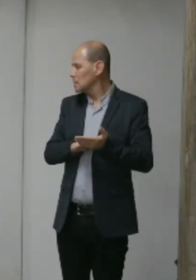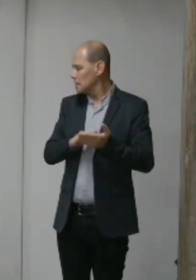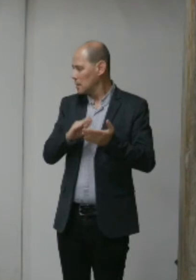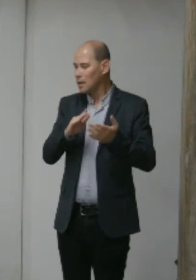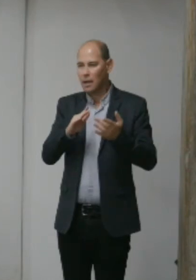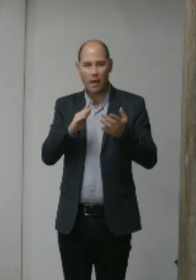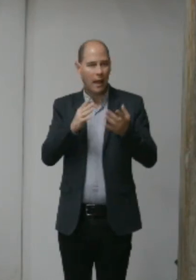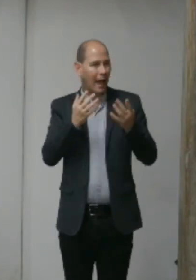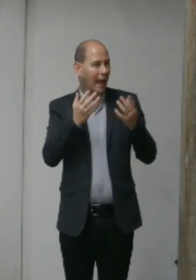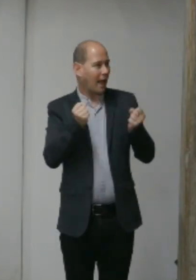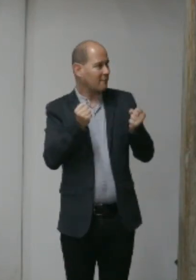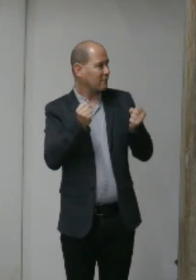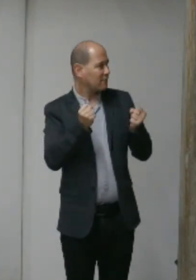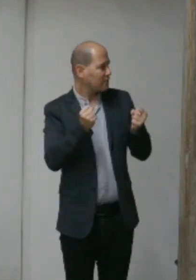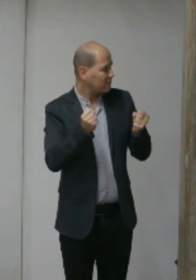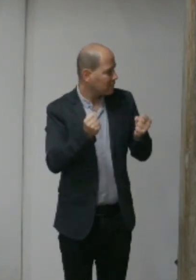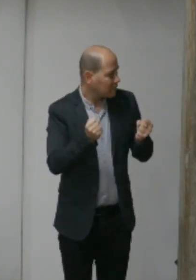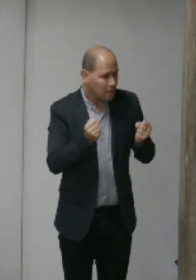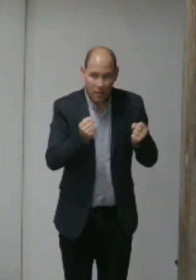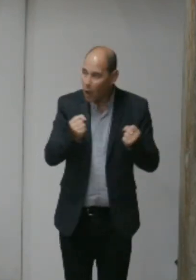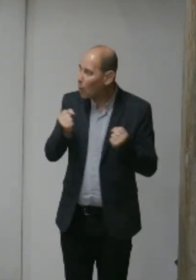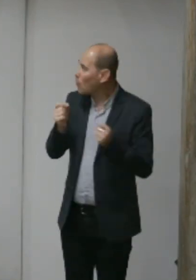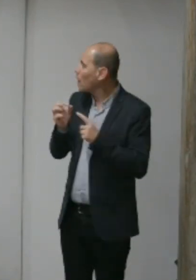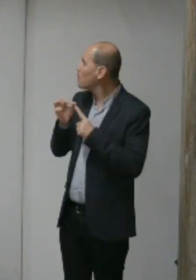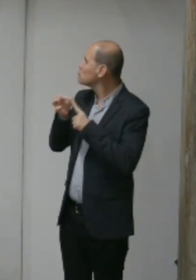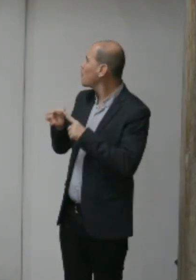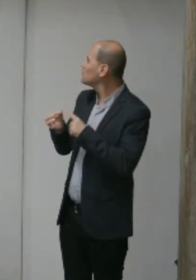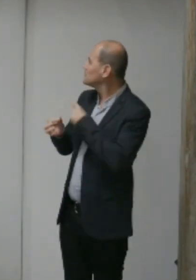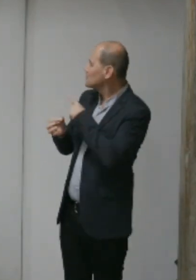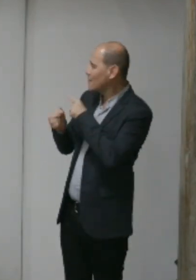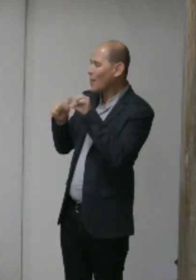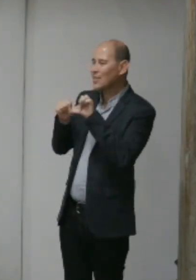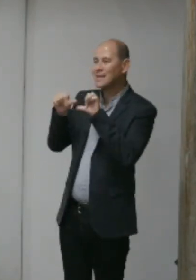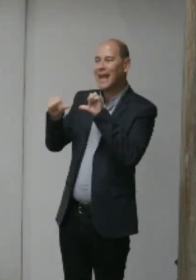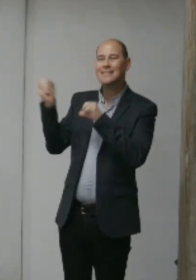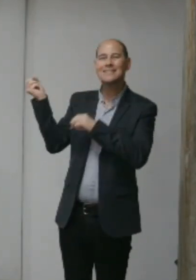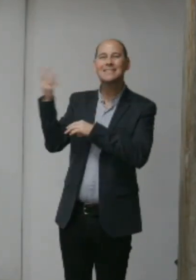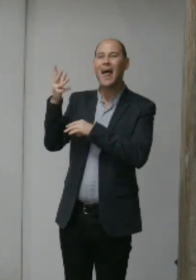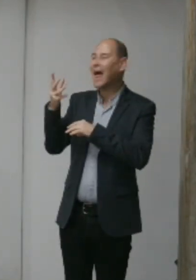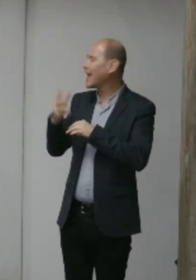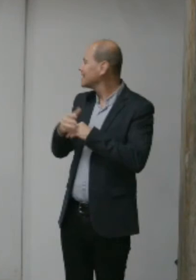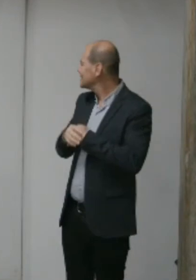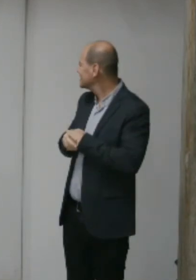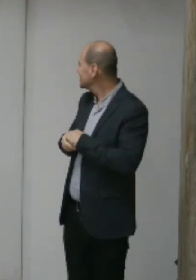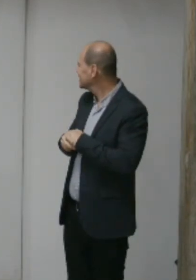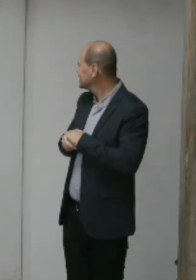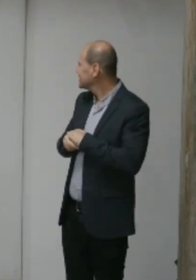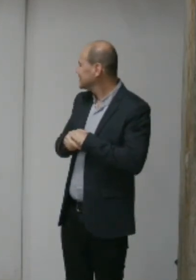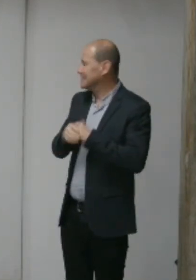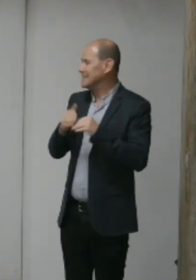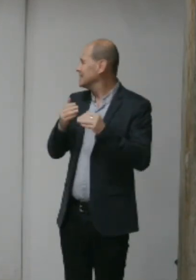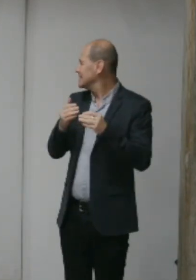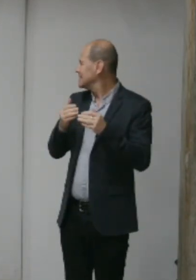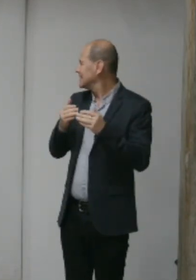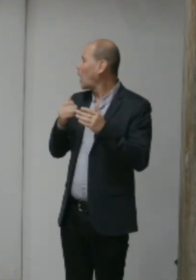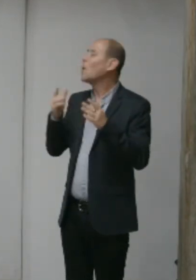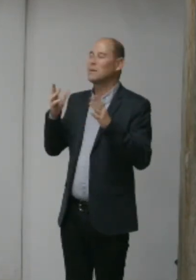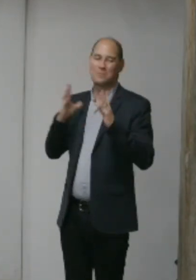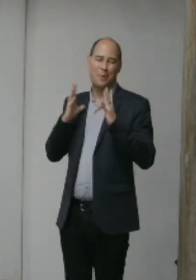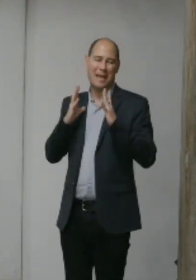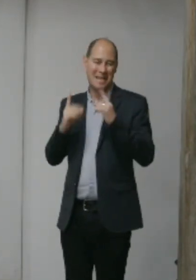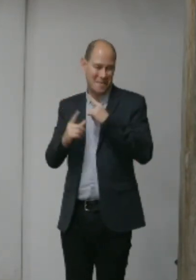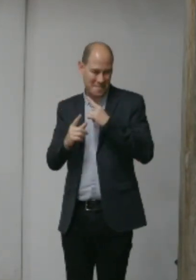we've got a prompt on the next slide, have we, for the break? It doesn't matter if not. But we wanted to,